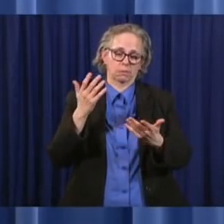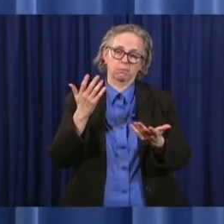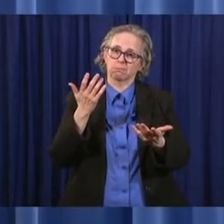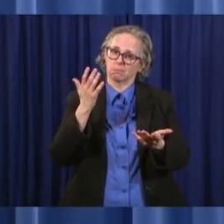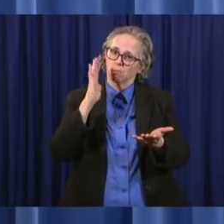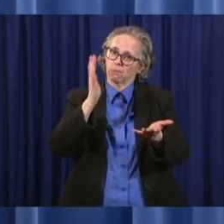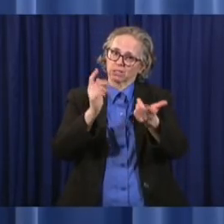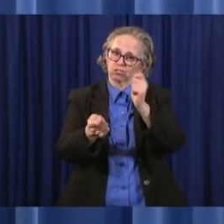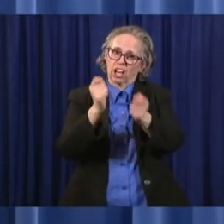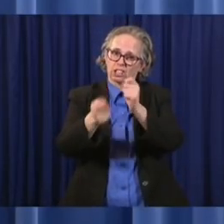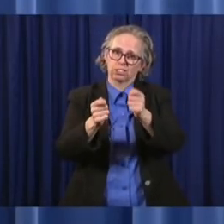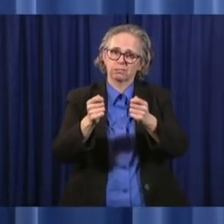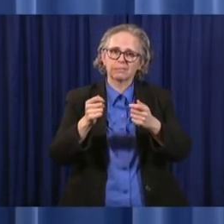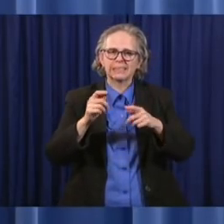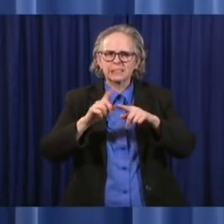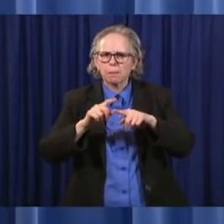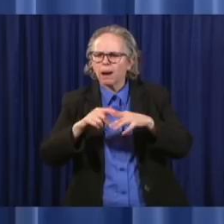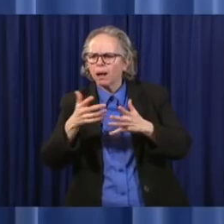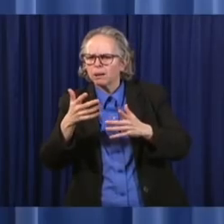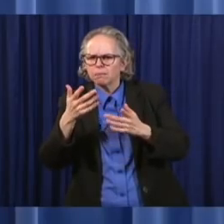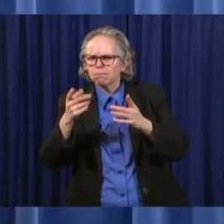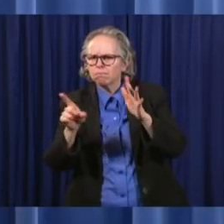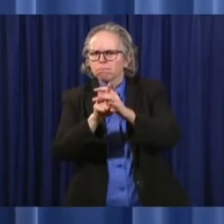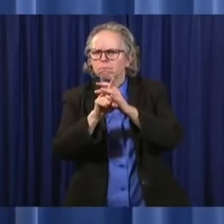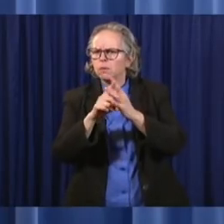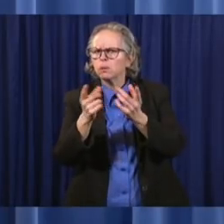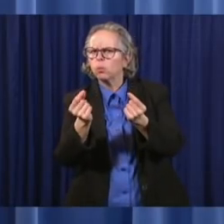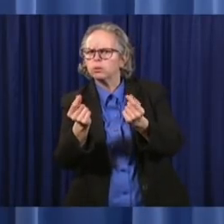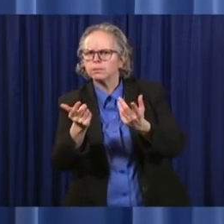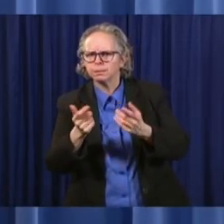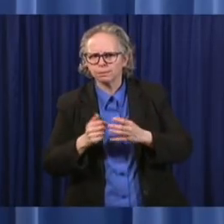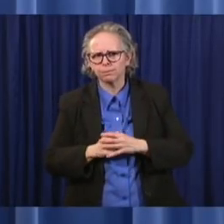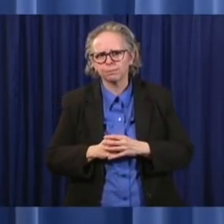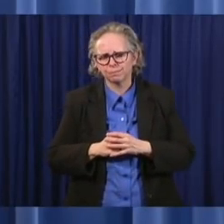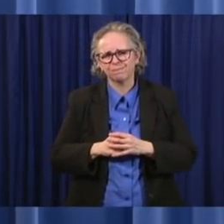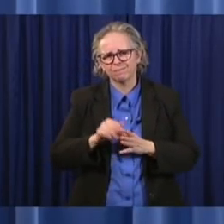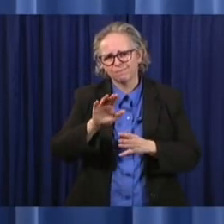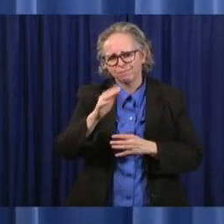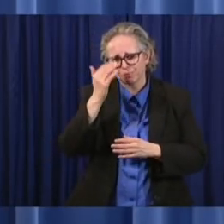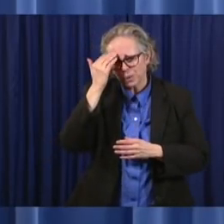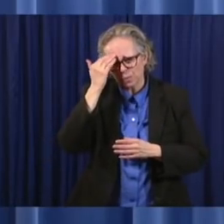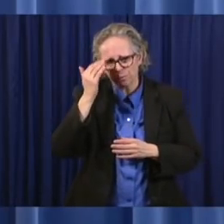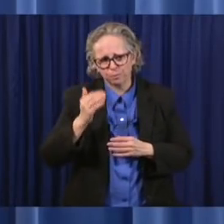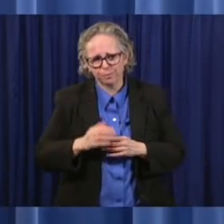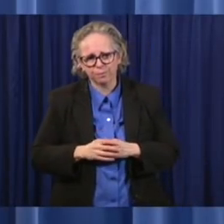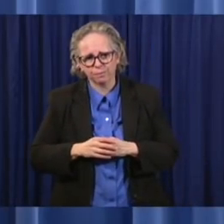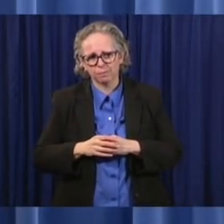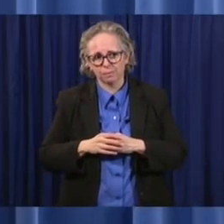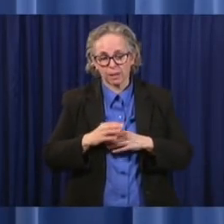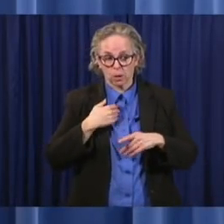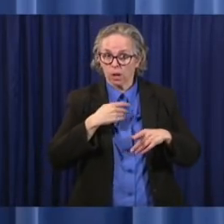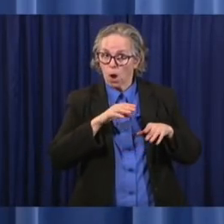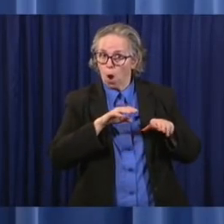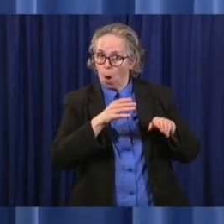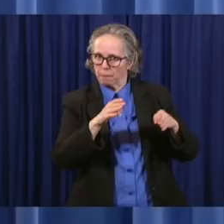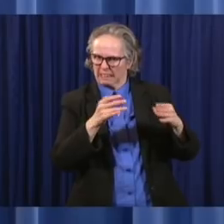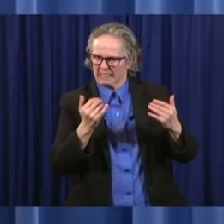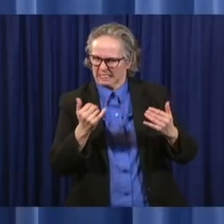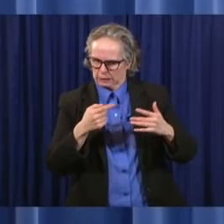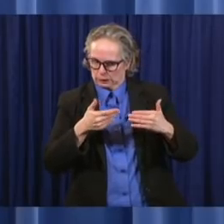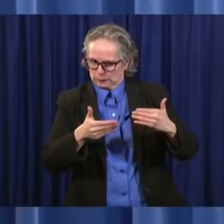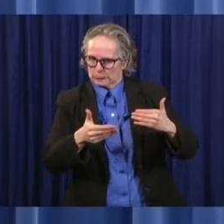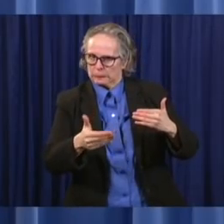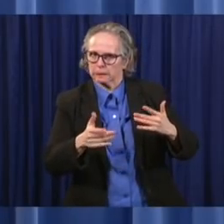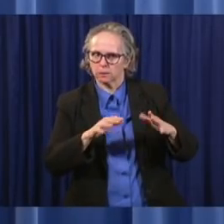situation changes. But as we open up and we do all these things, it's